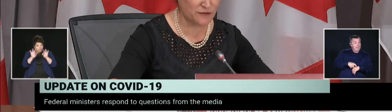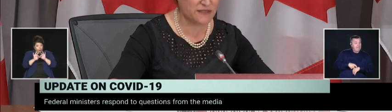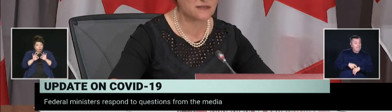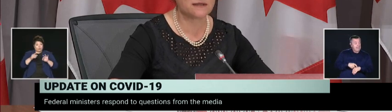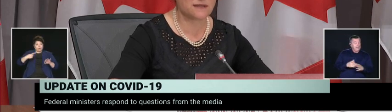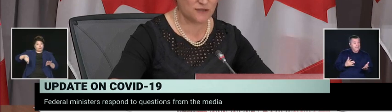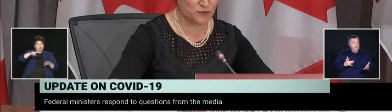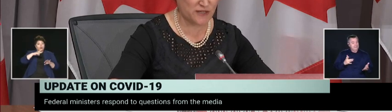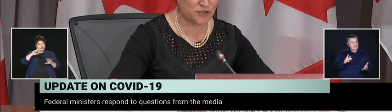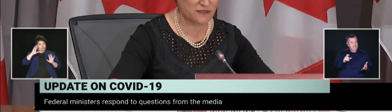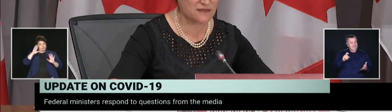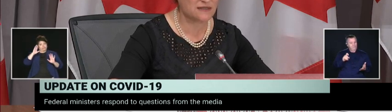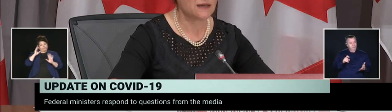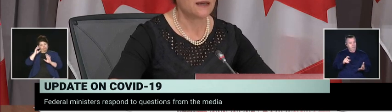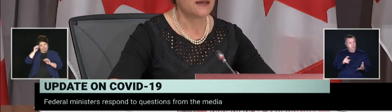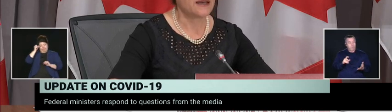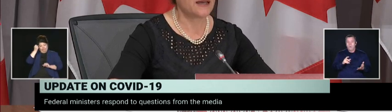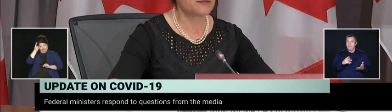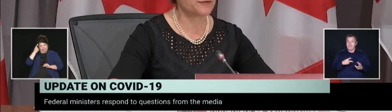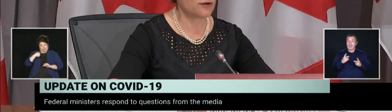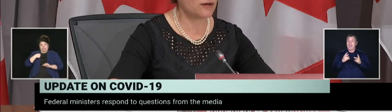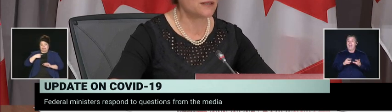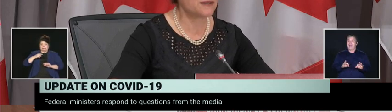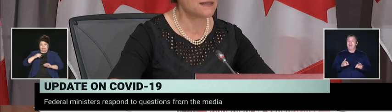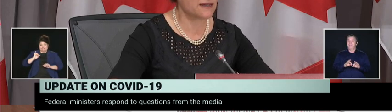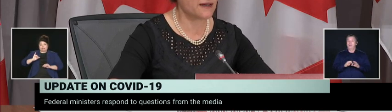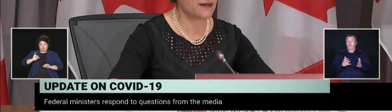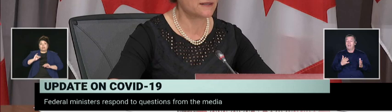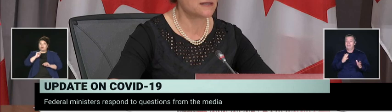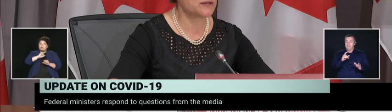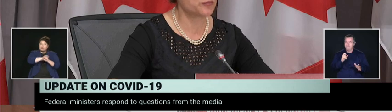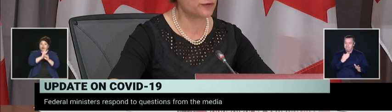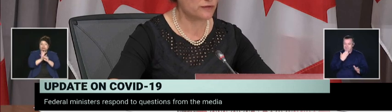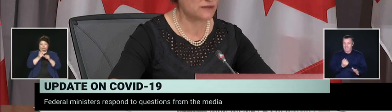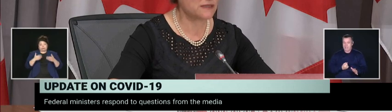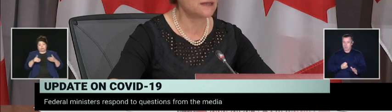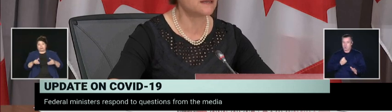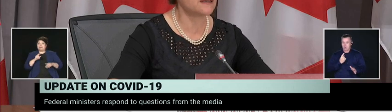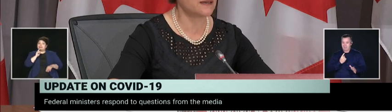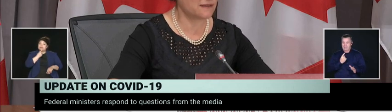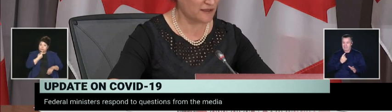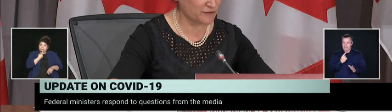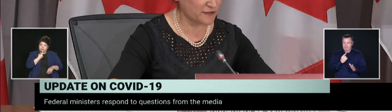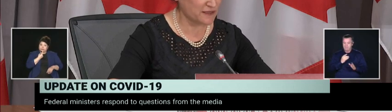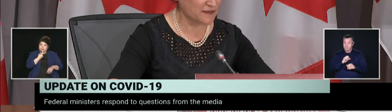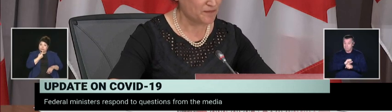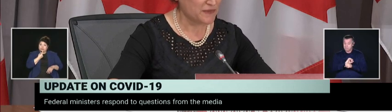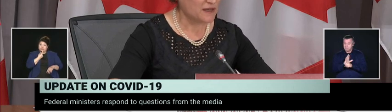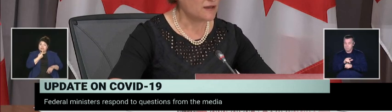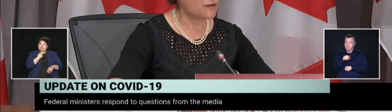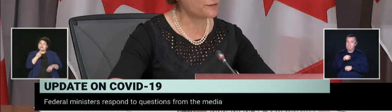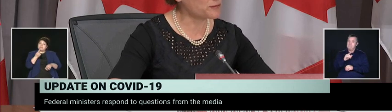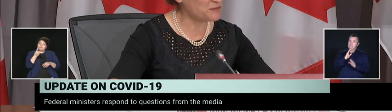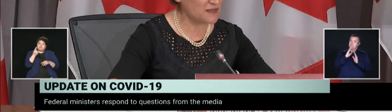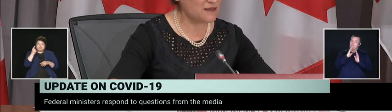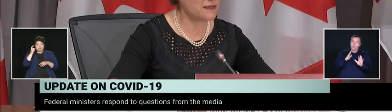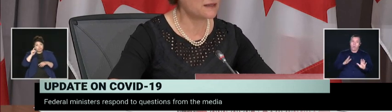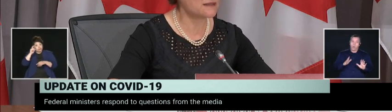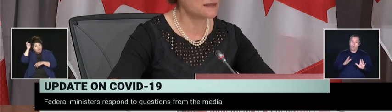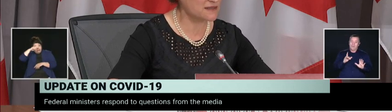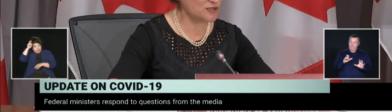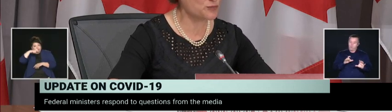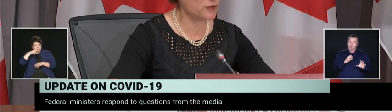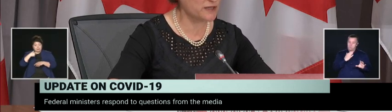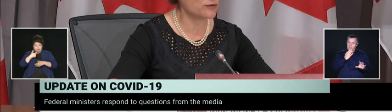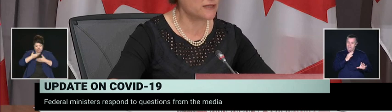how serious this situation is and for all of us to act prudently and carefully. For me,